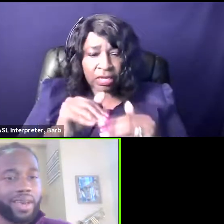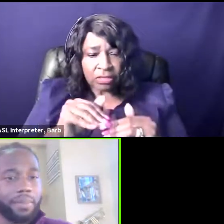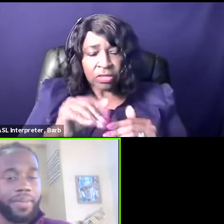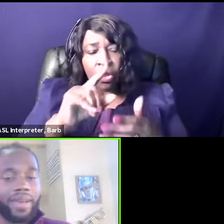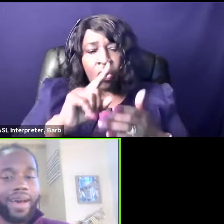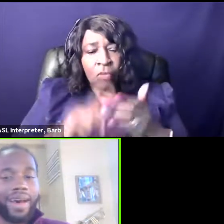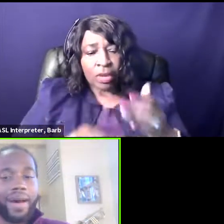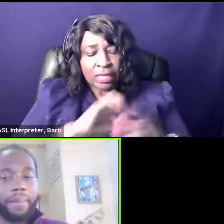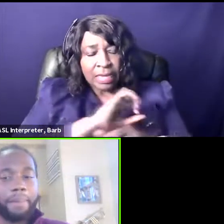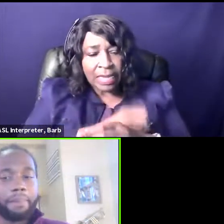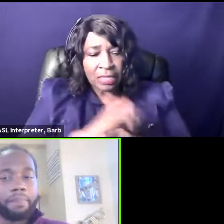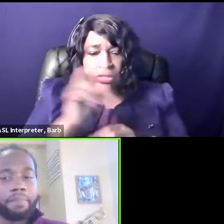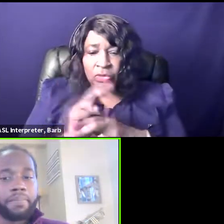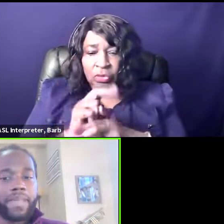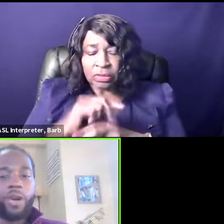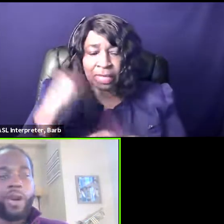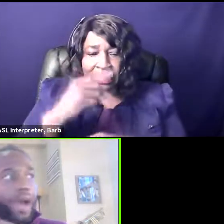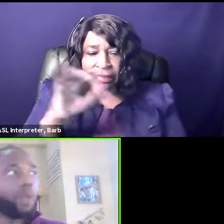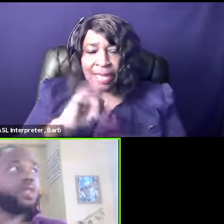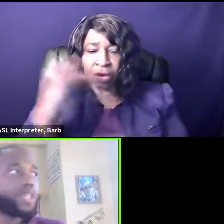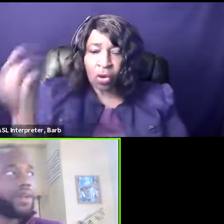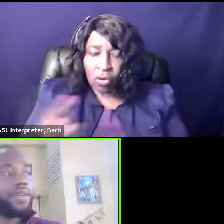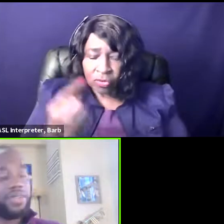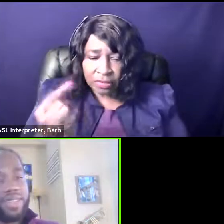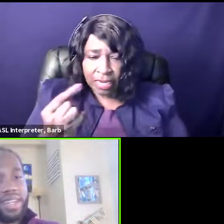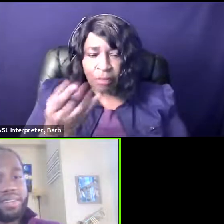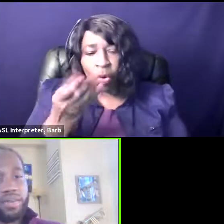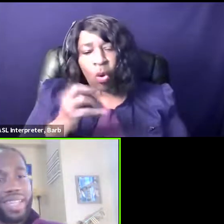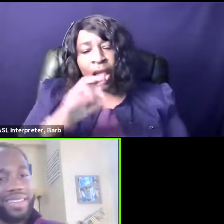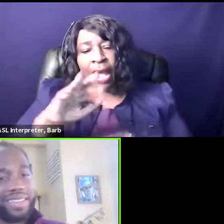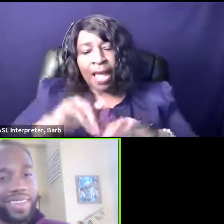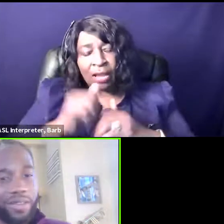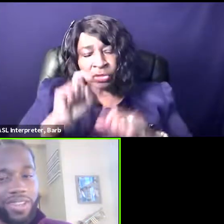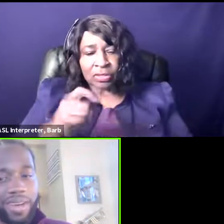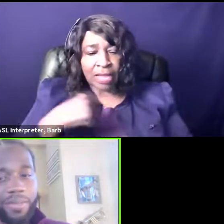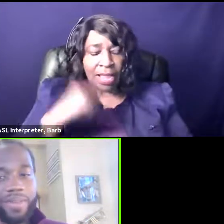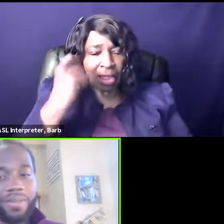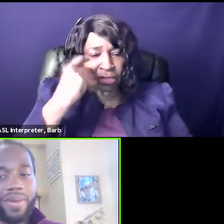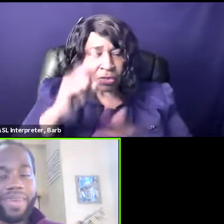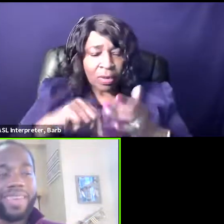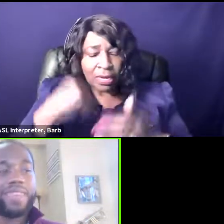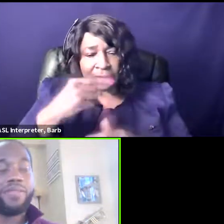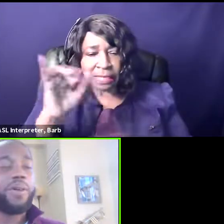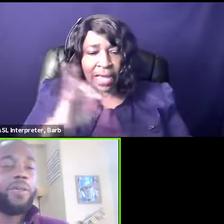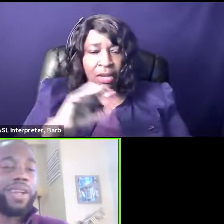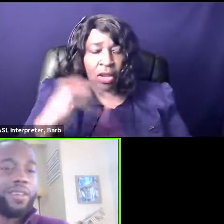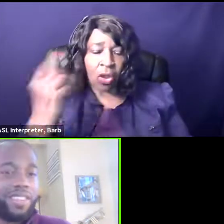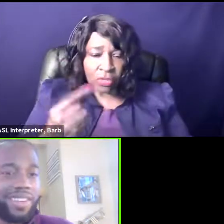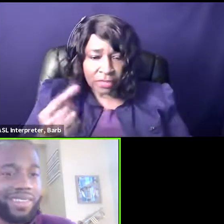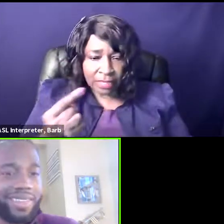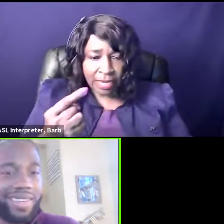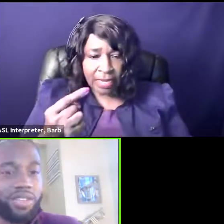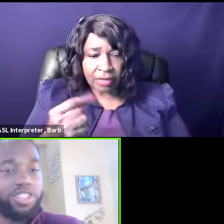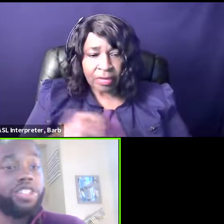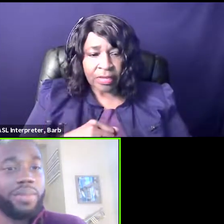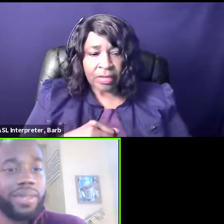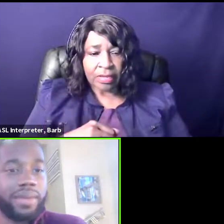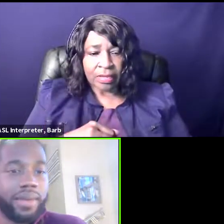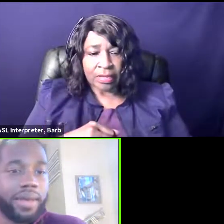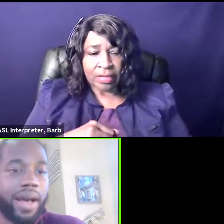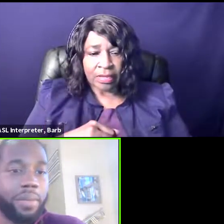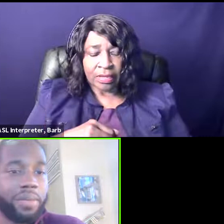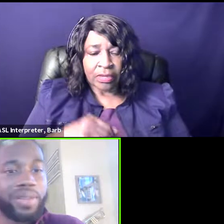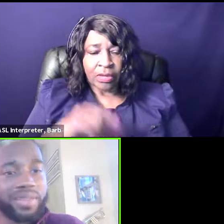like over time, or how should our understandings of what that looks like over time inform what energy justice is or should